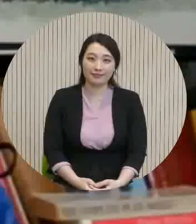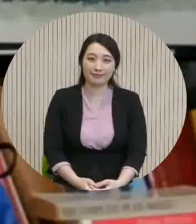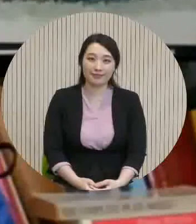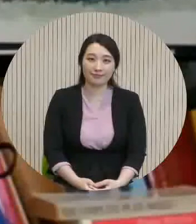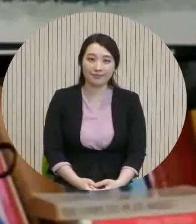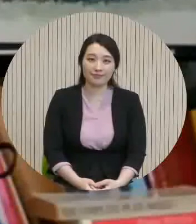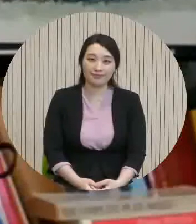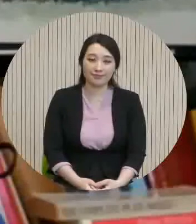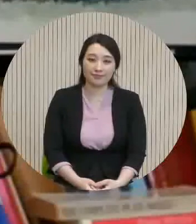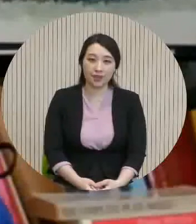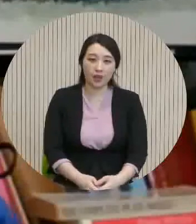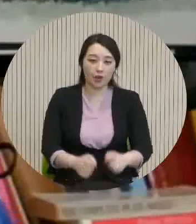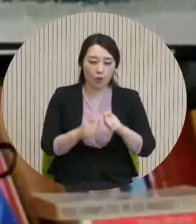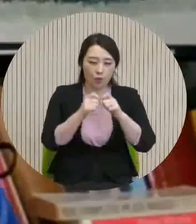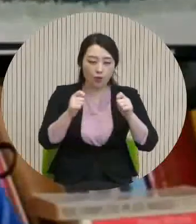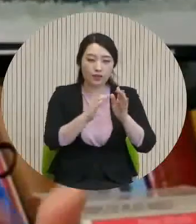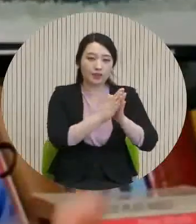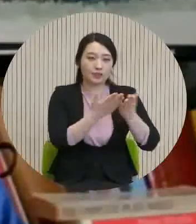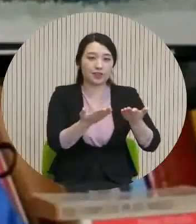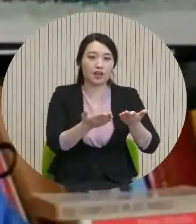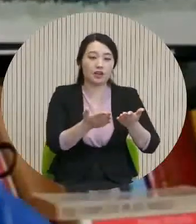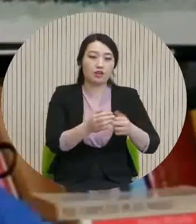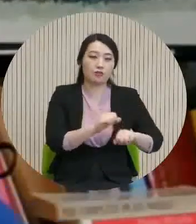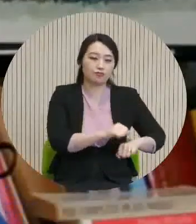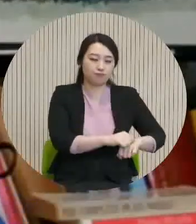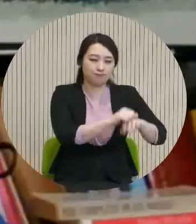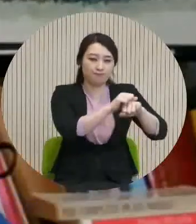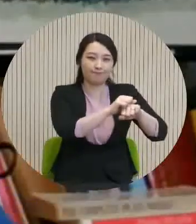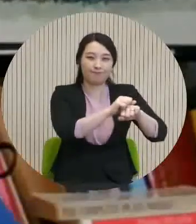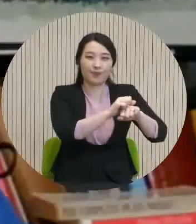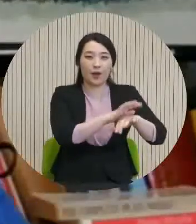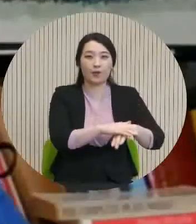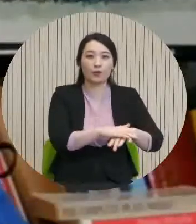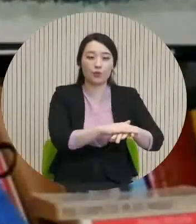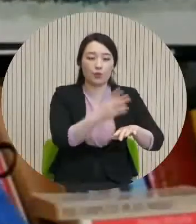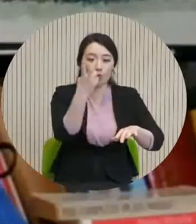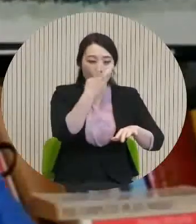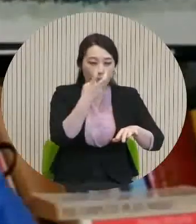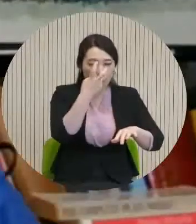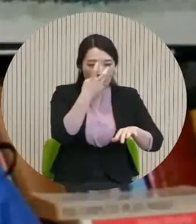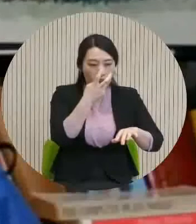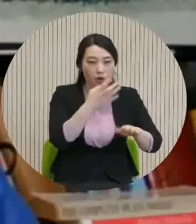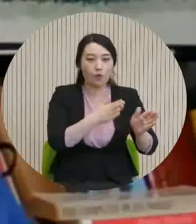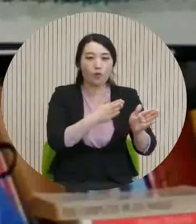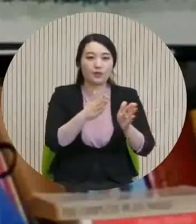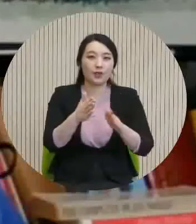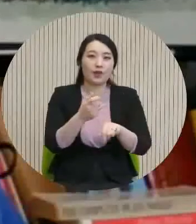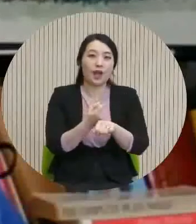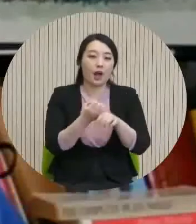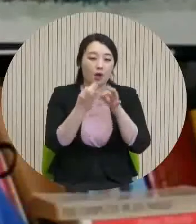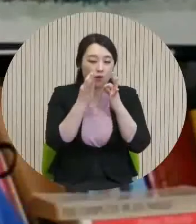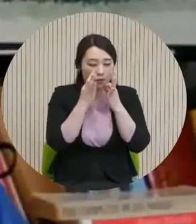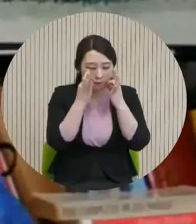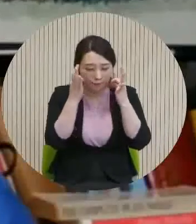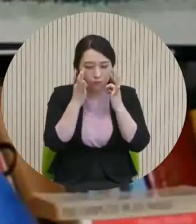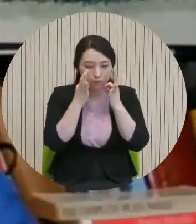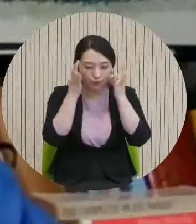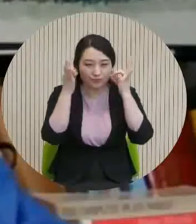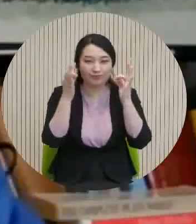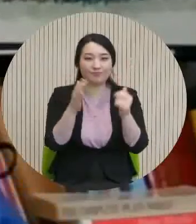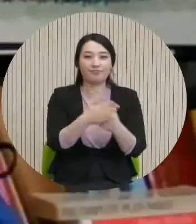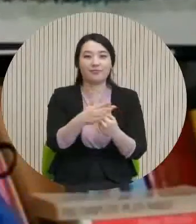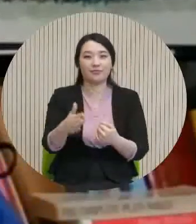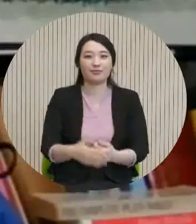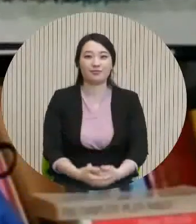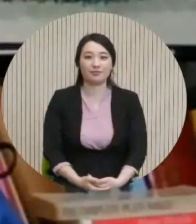organizing, preserving, and giving access to library collections. The form that library collections